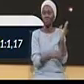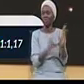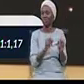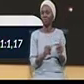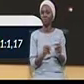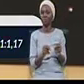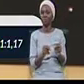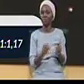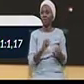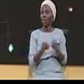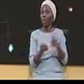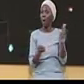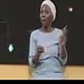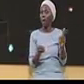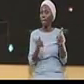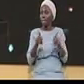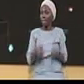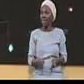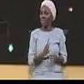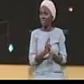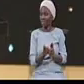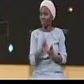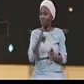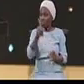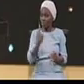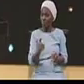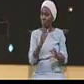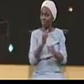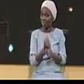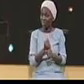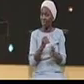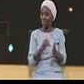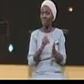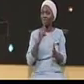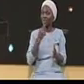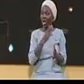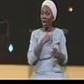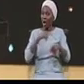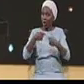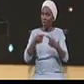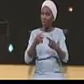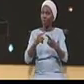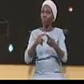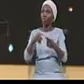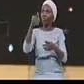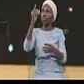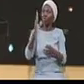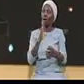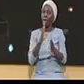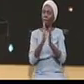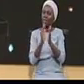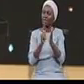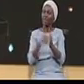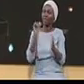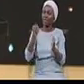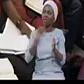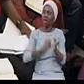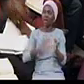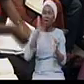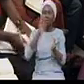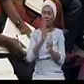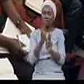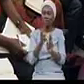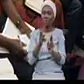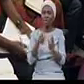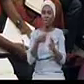must take this serious and go before the throne of God and say, yes, I will repent. And God will answer your